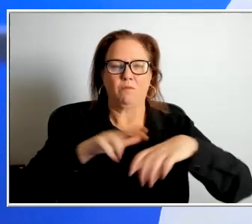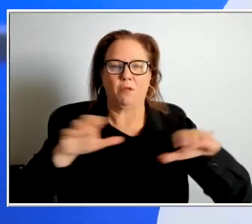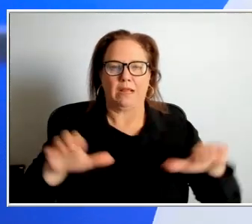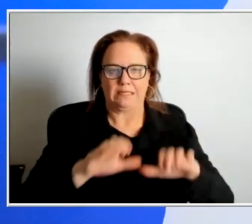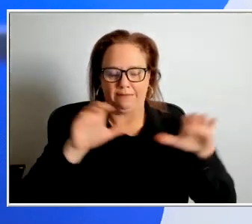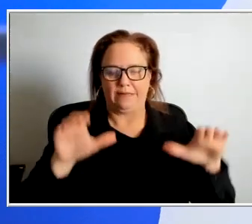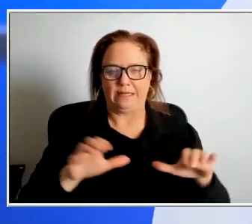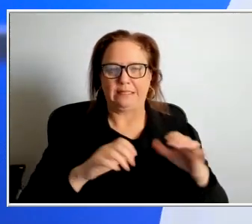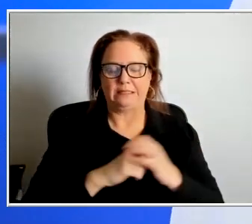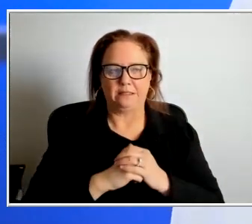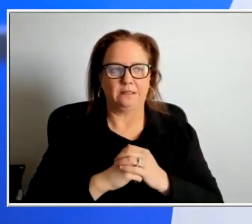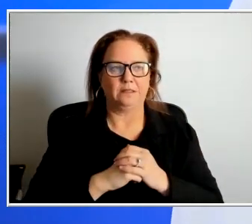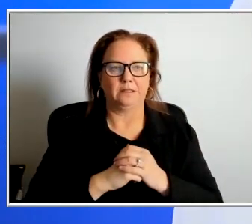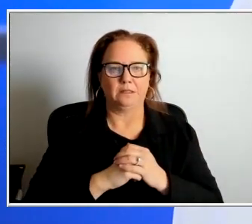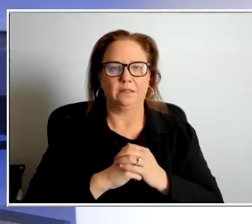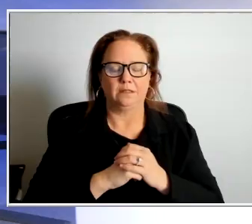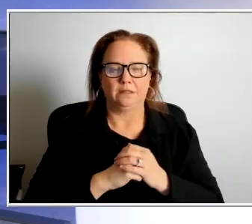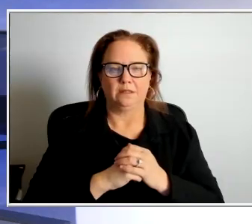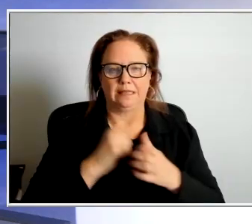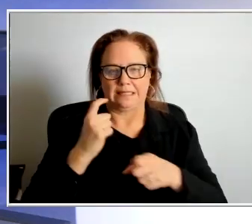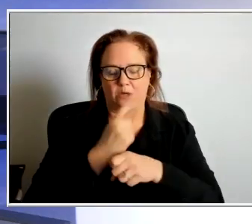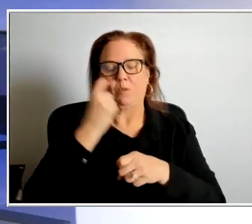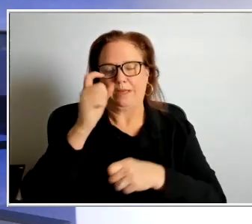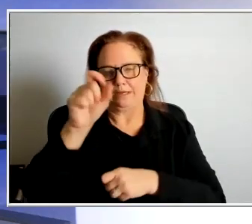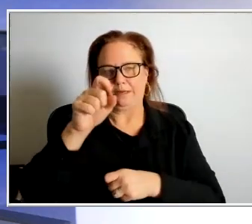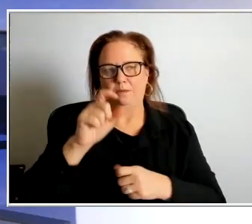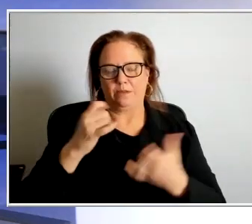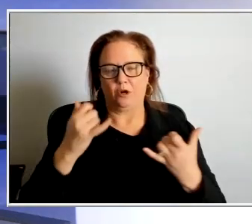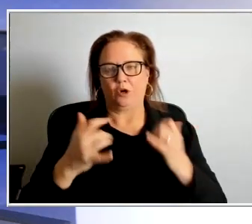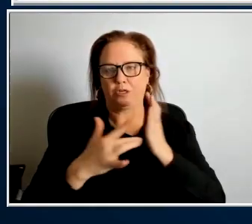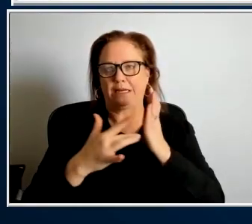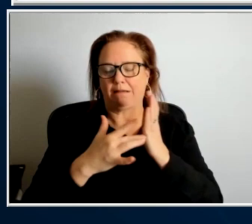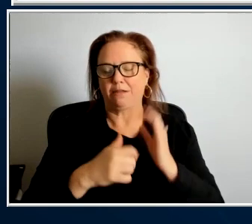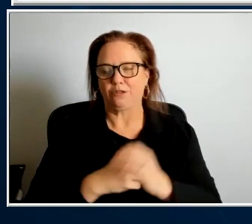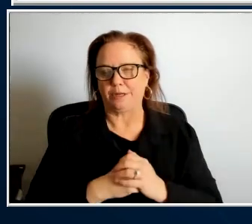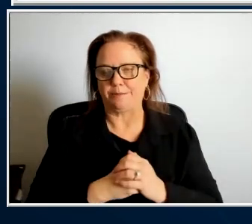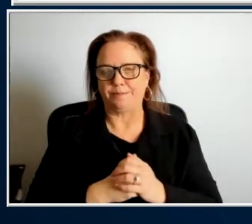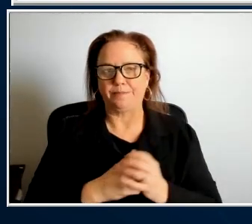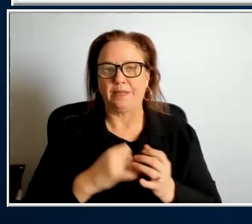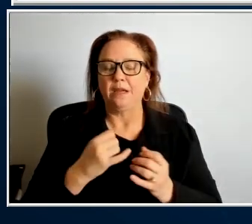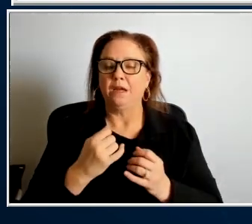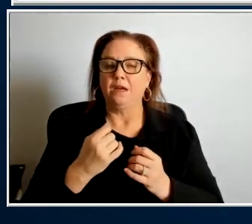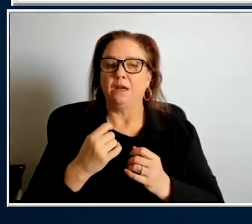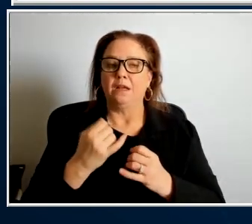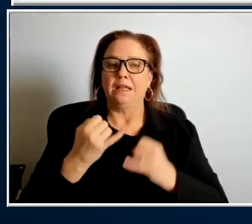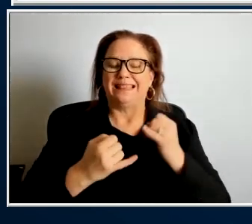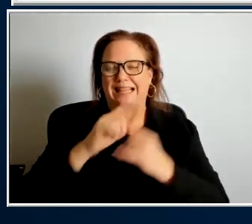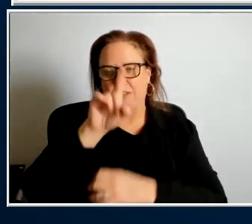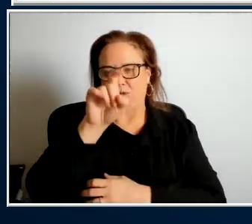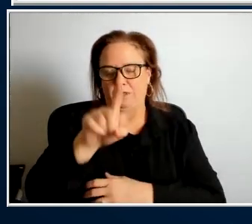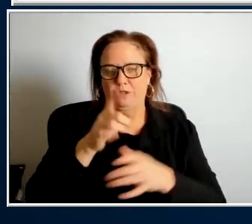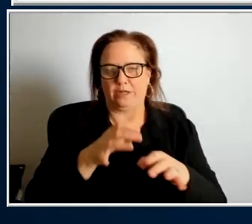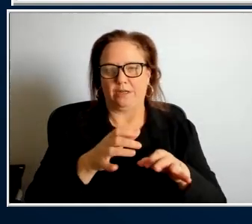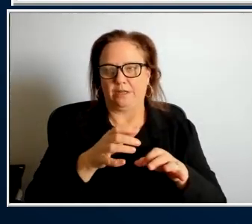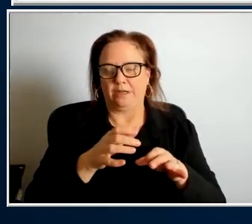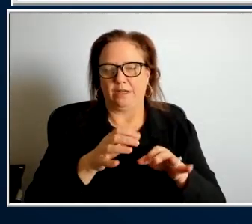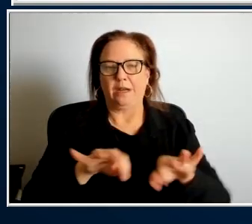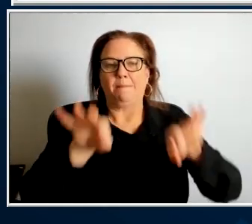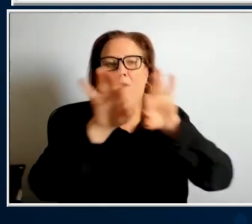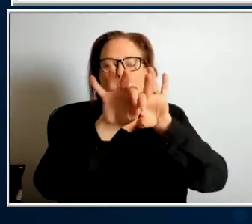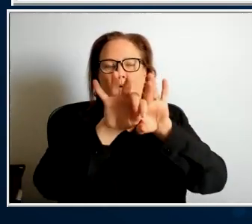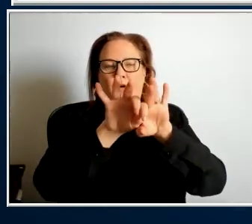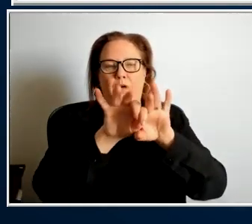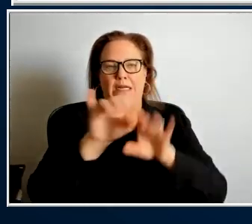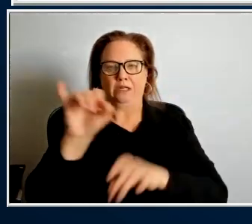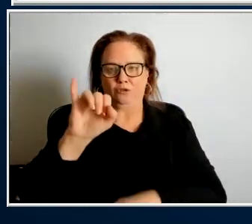That's a win. That's a win. At least with our current technology. Last question, and really important, is regarding